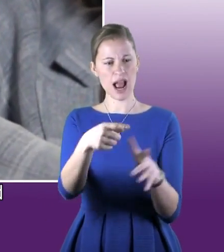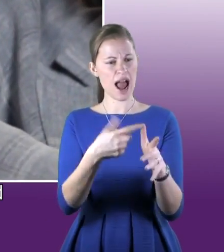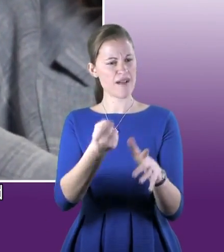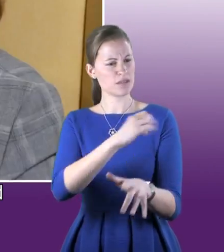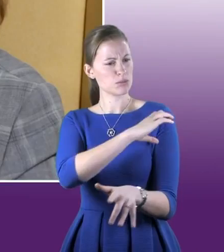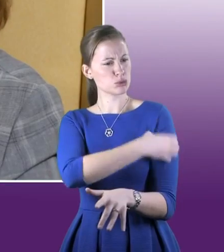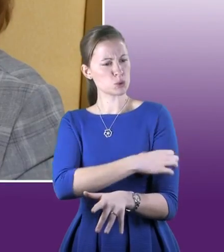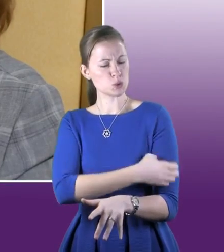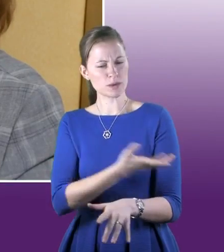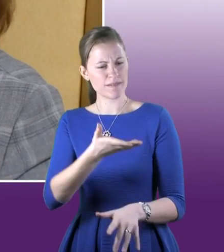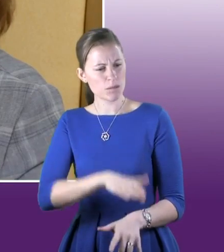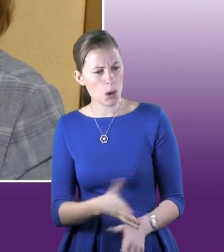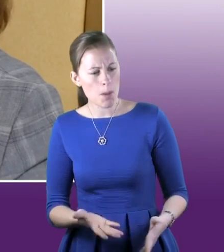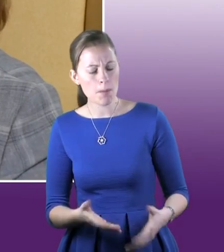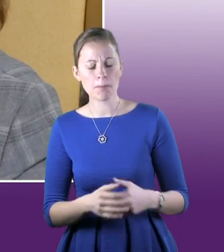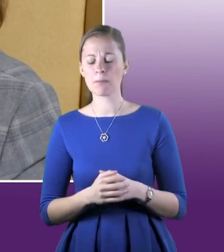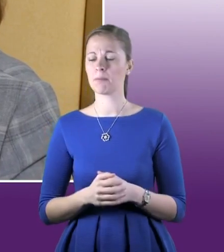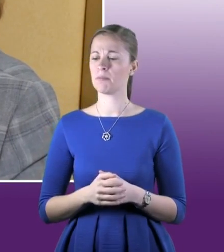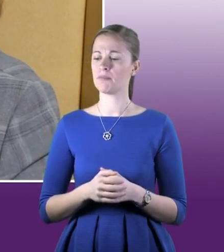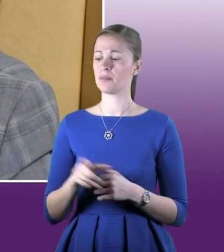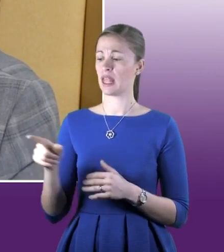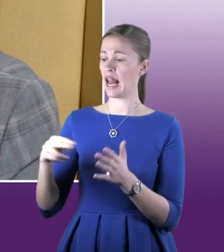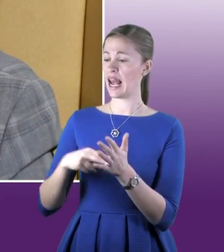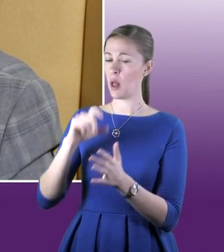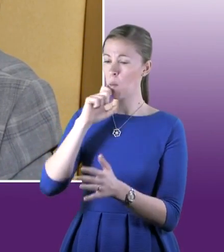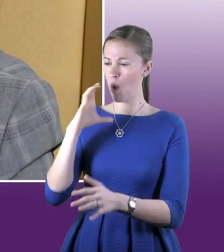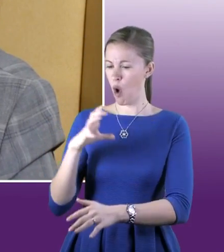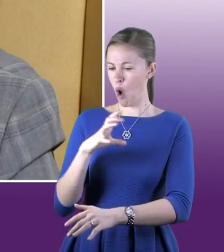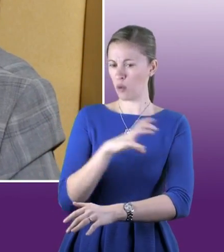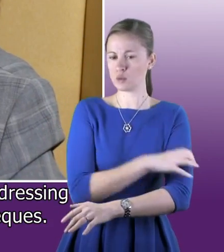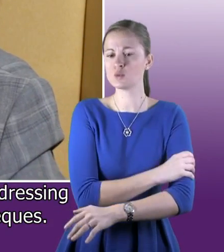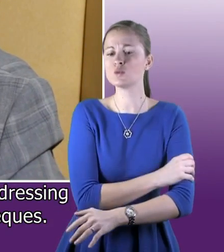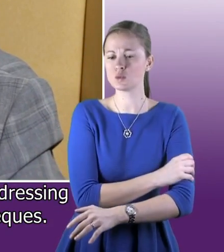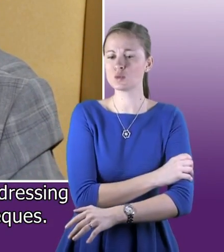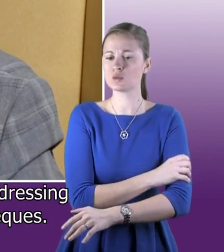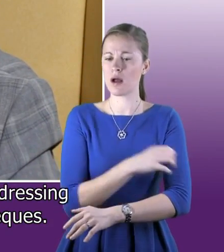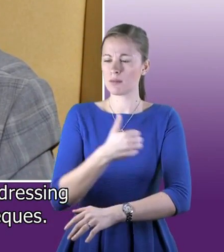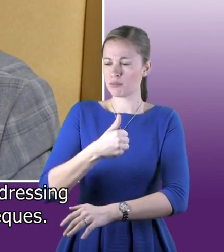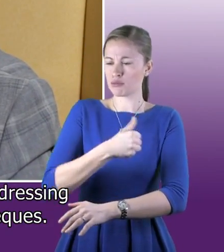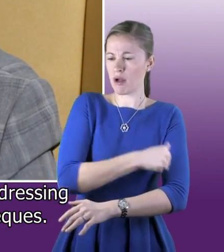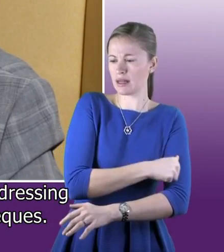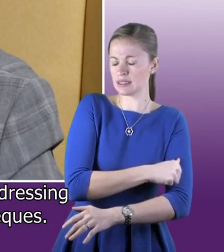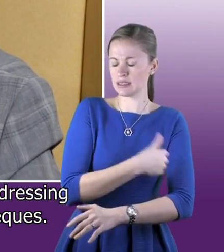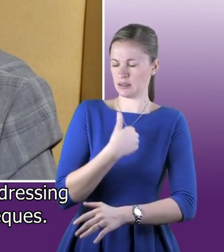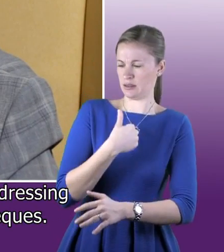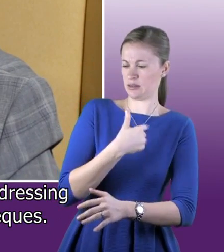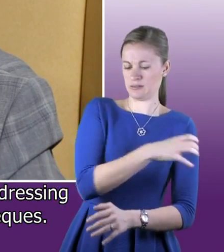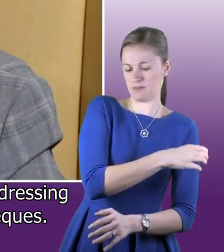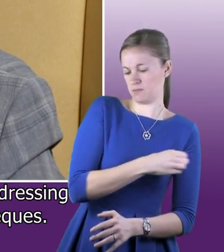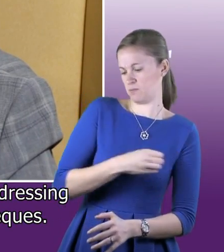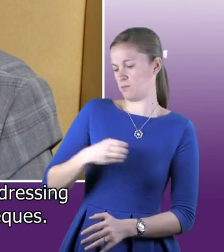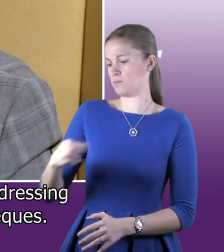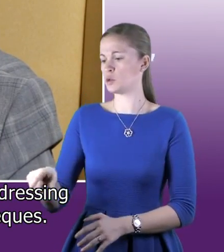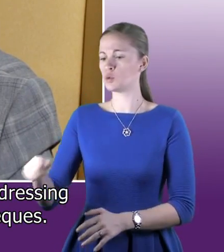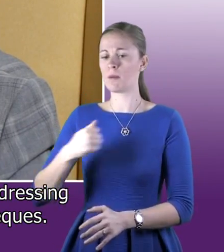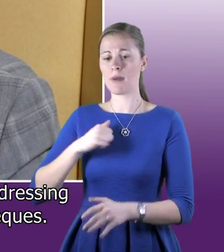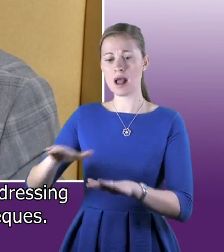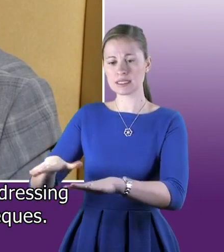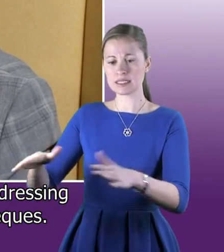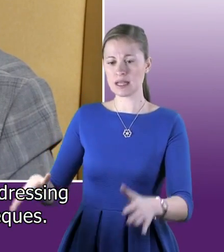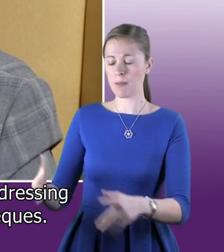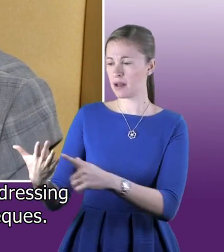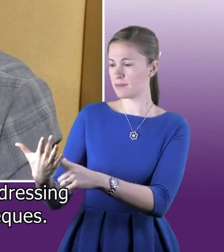arms. He would take my arm and hold it really tight. He'd press his thumbs in, lead me over to my dressing